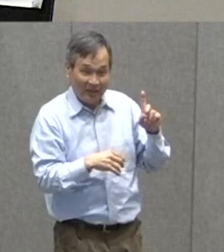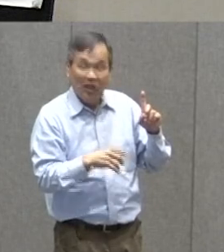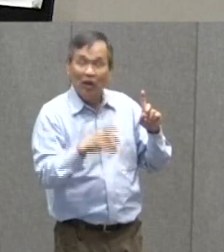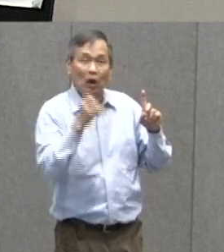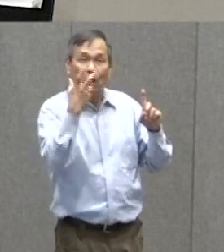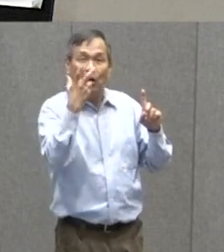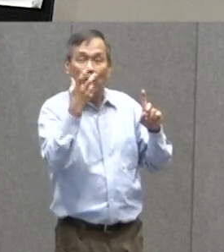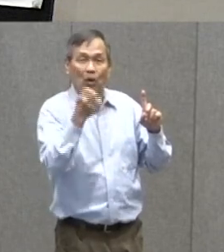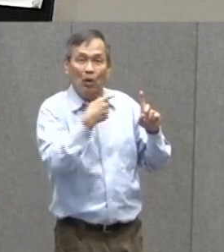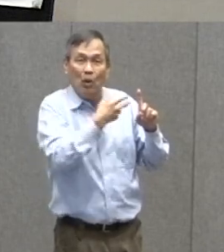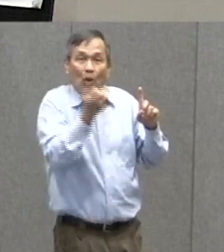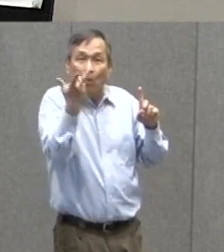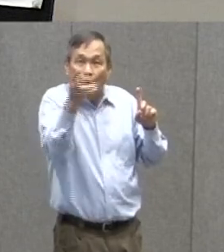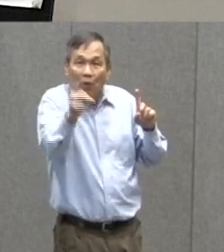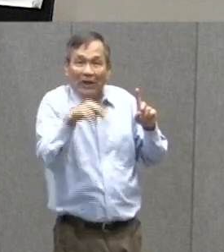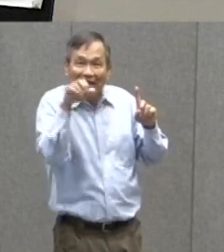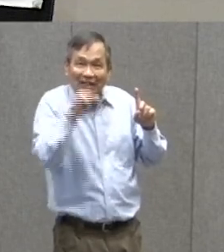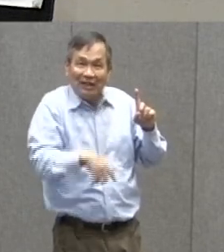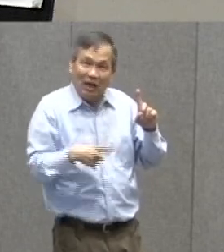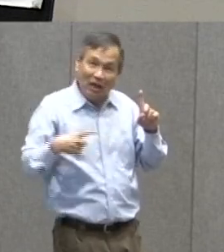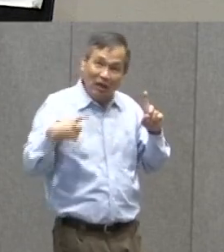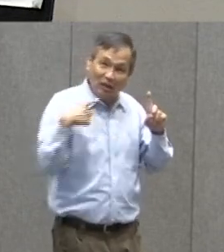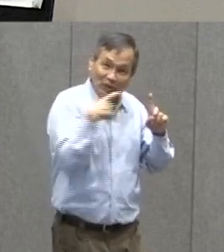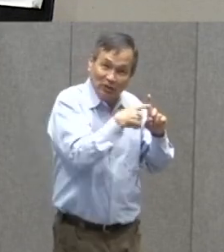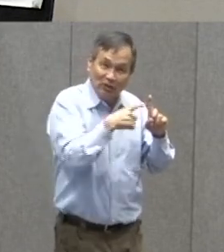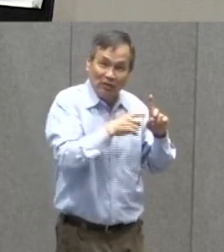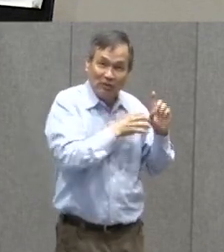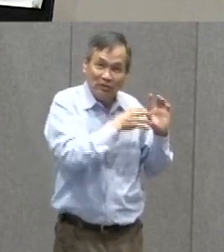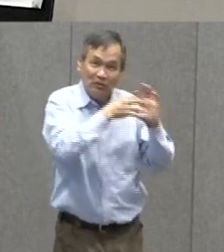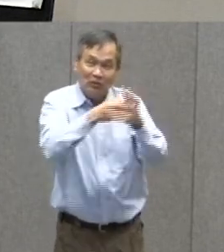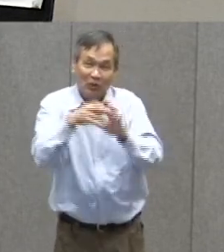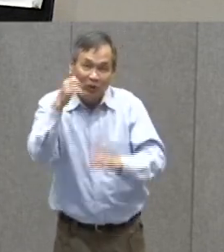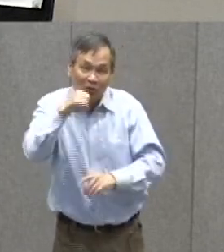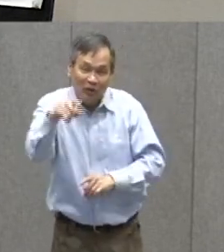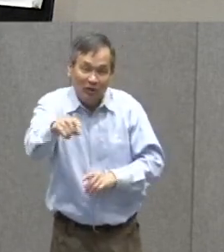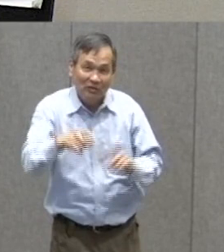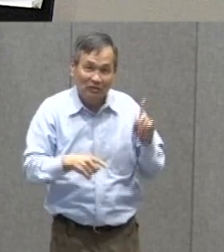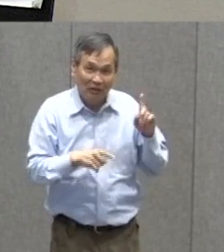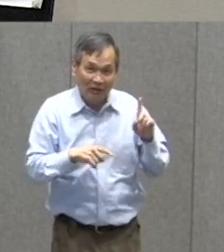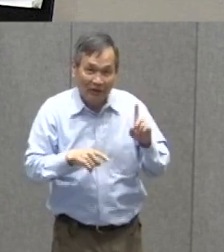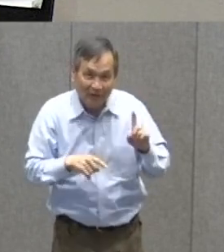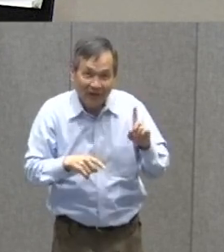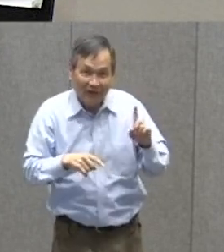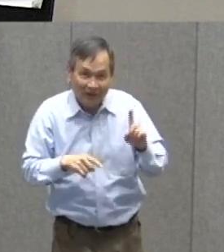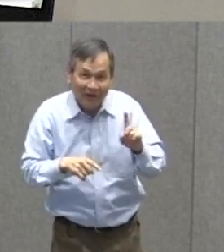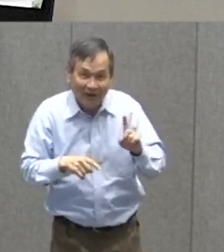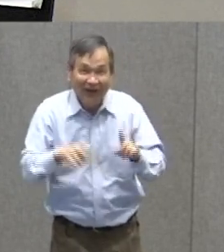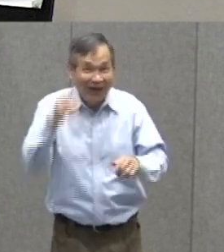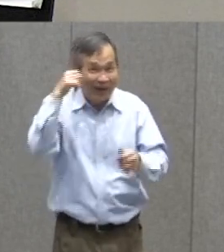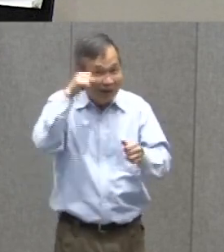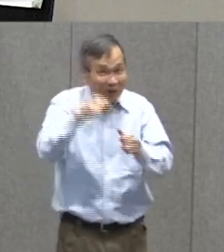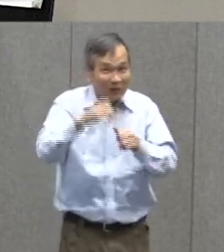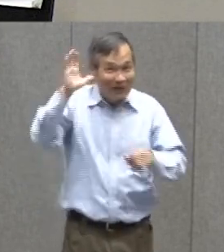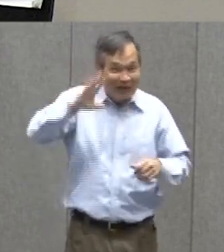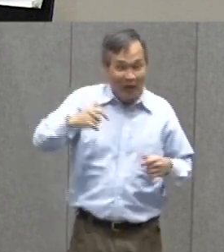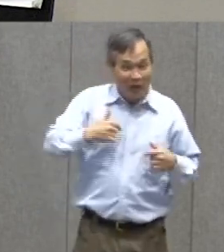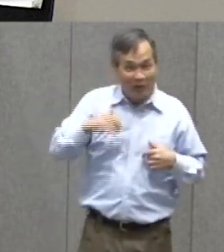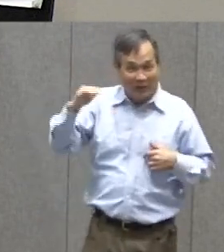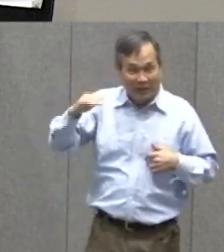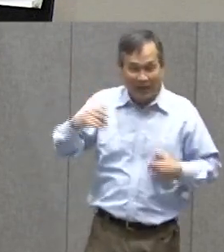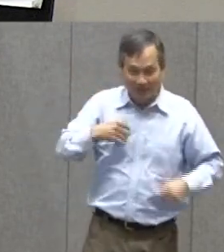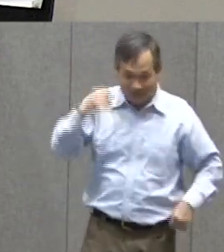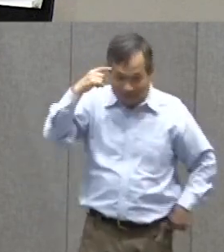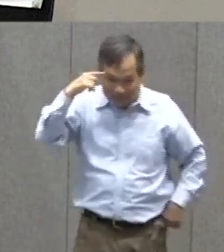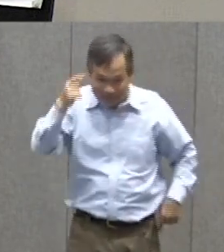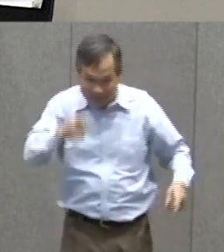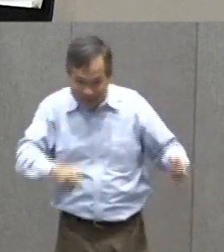So where can she jump in to join the girl? Again, when I used to jump rope, I always used to strategize.